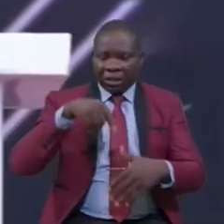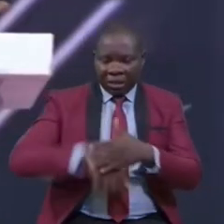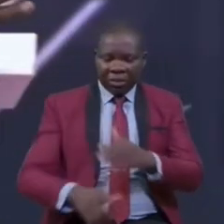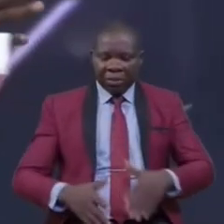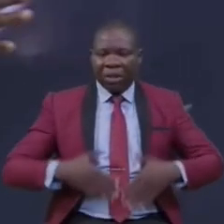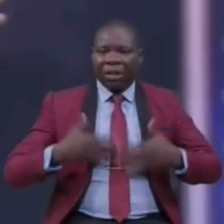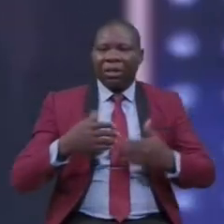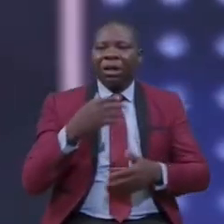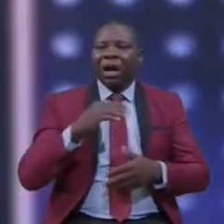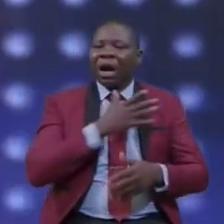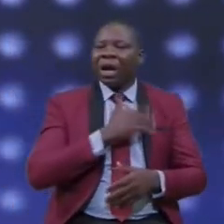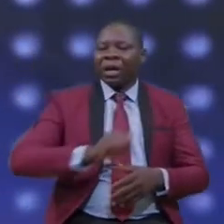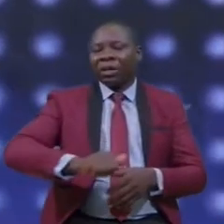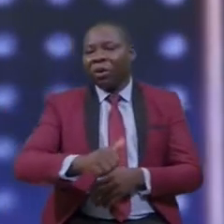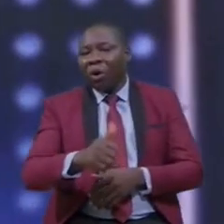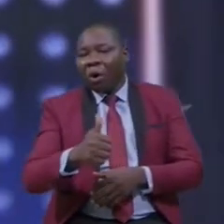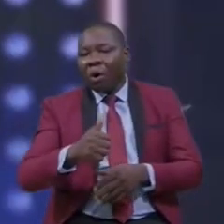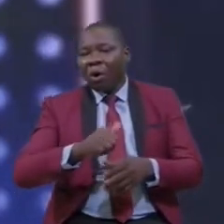N.O.